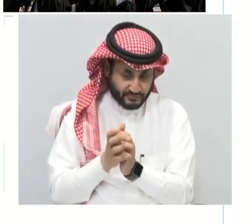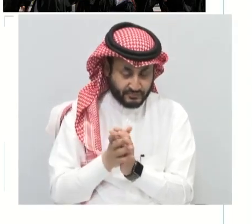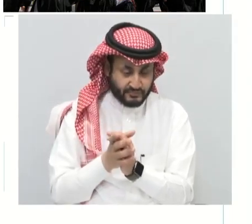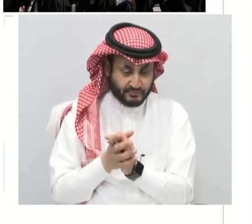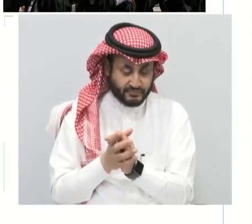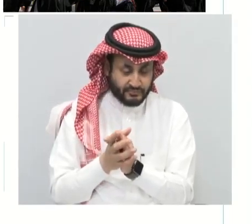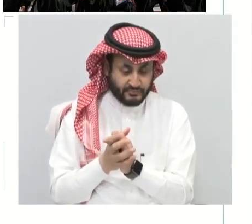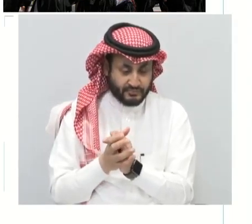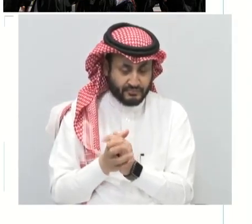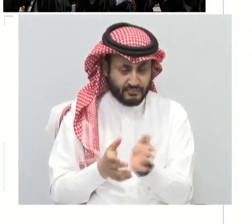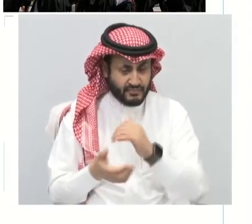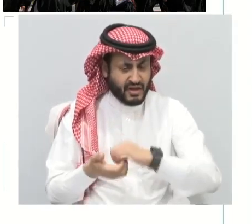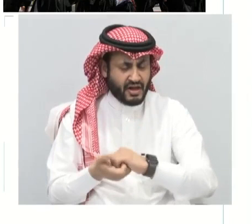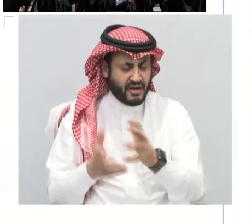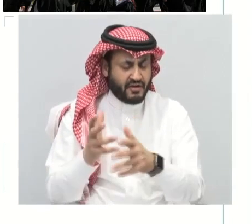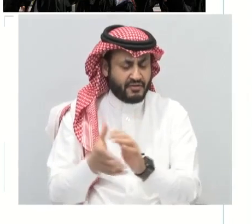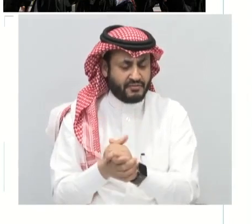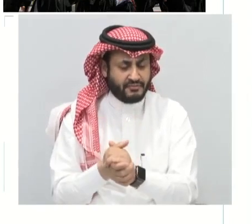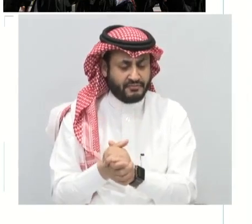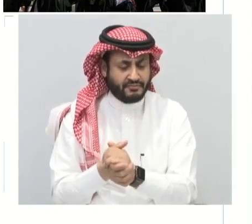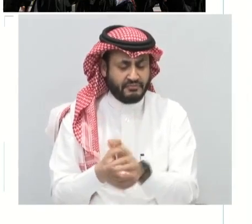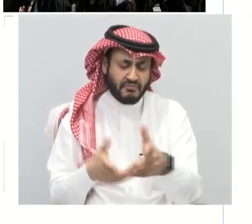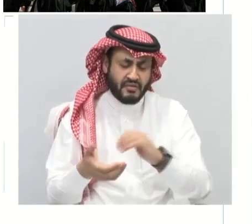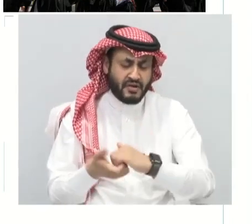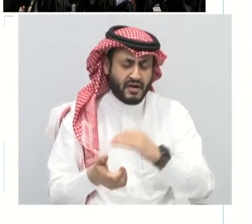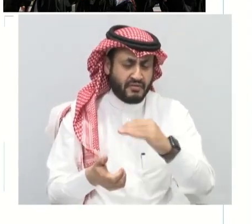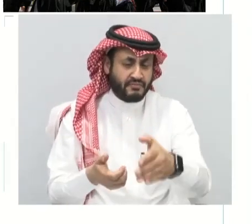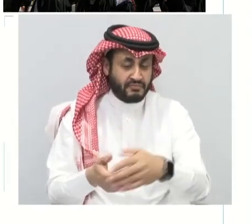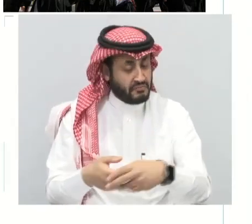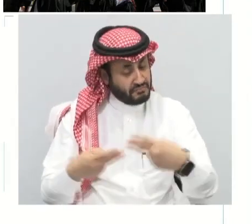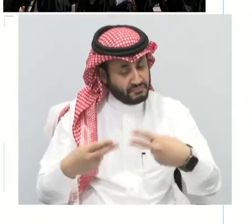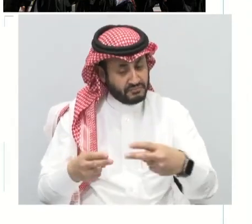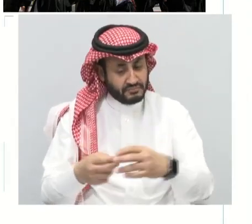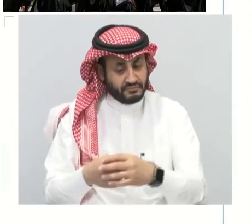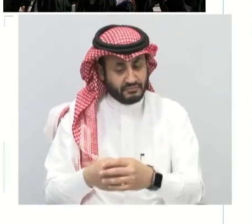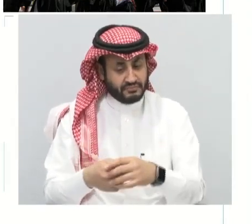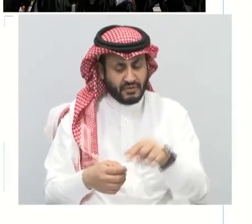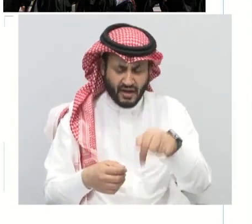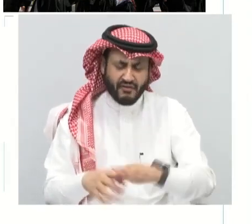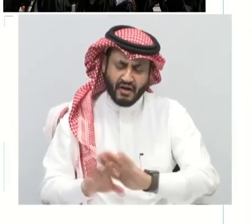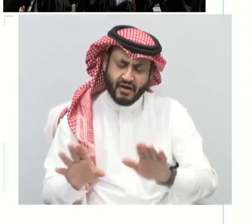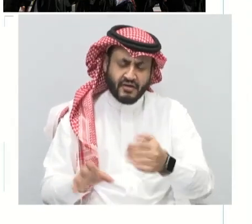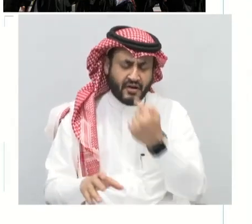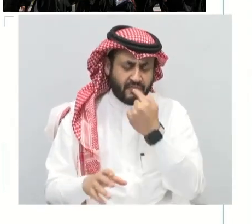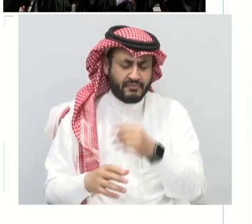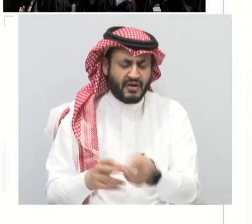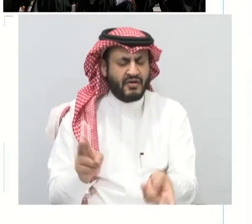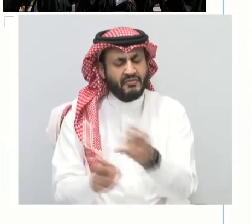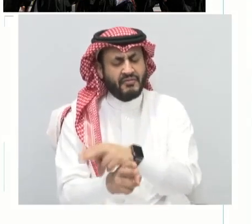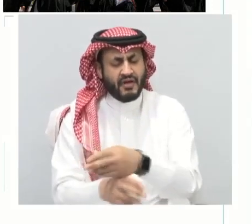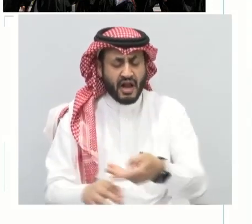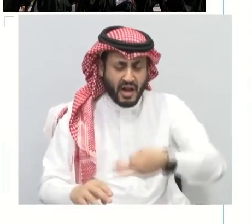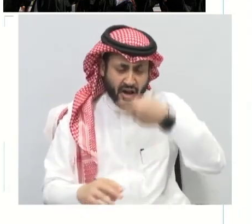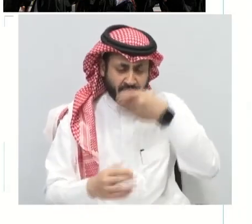party. Your friend might reply like this. That's all right. I already have some soda. Can you bring some